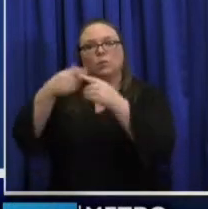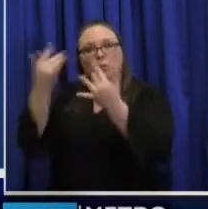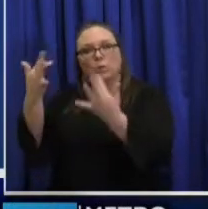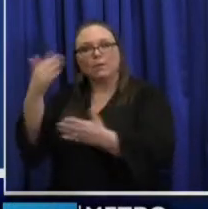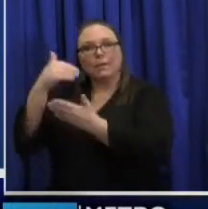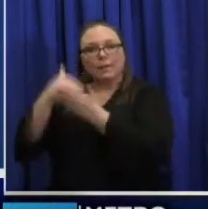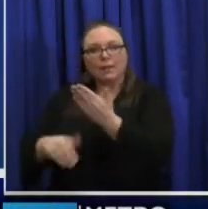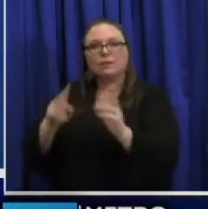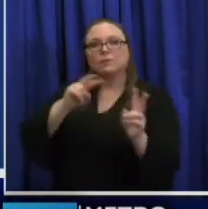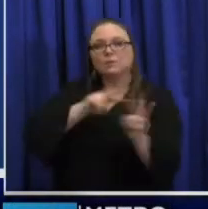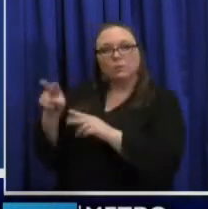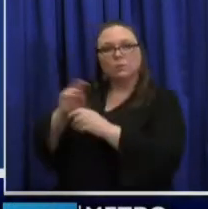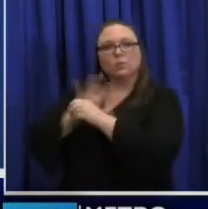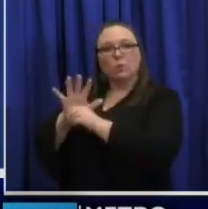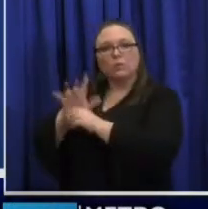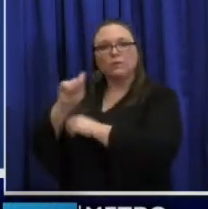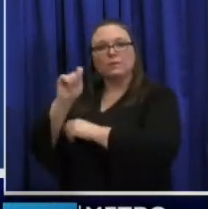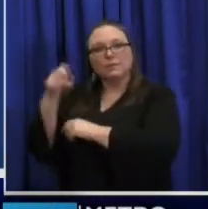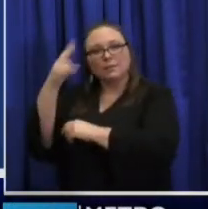covid19.nashville.gov or call